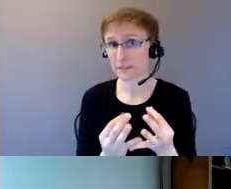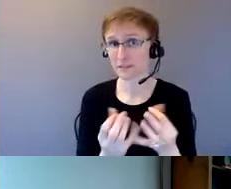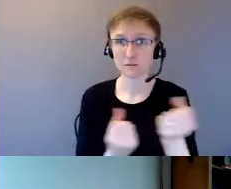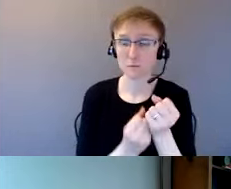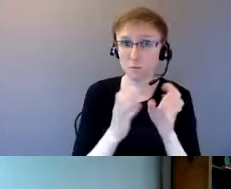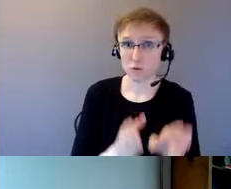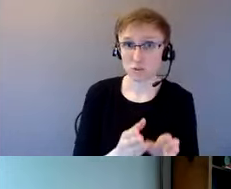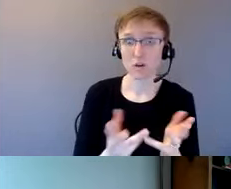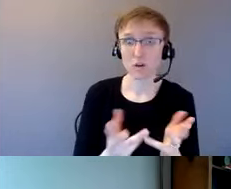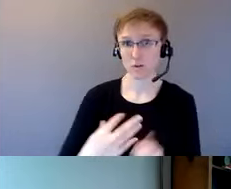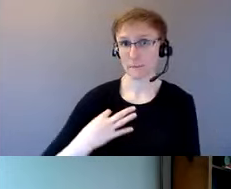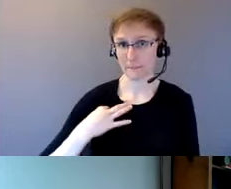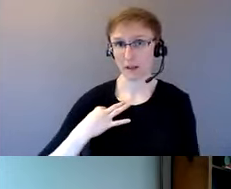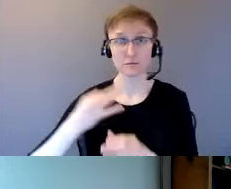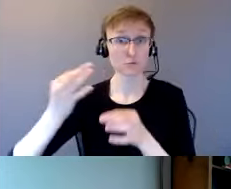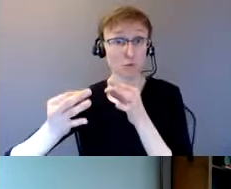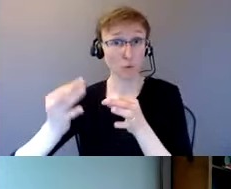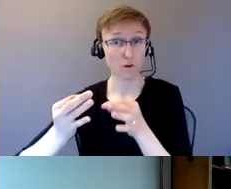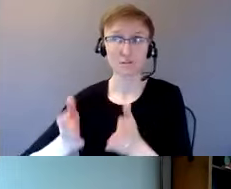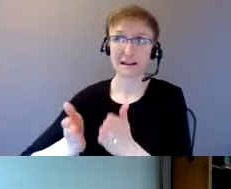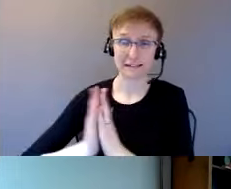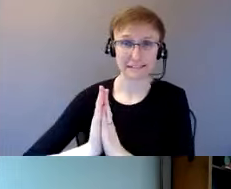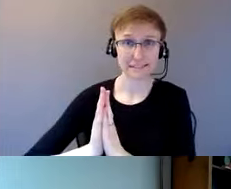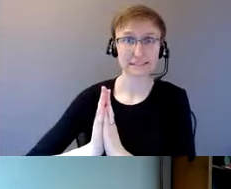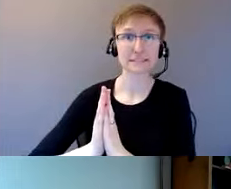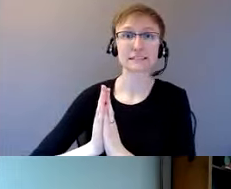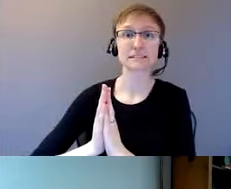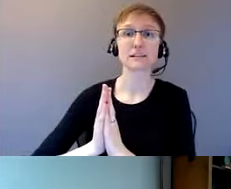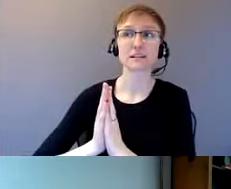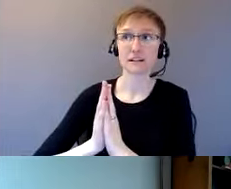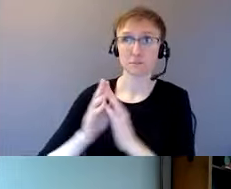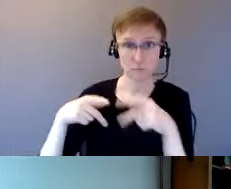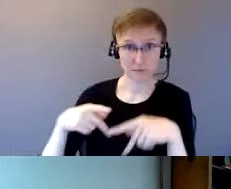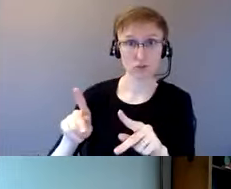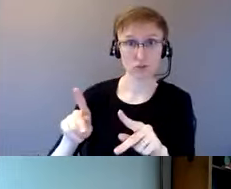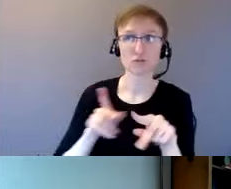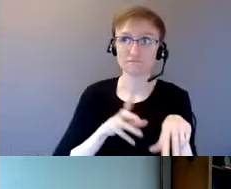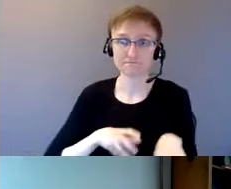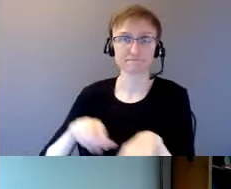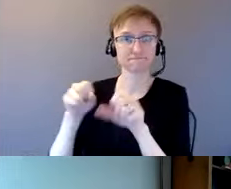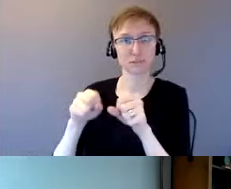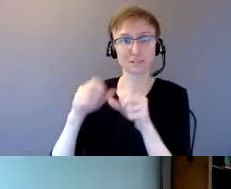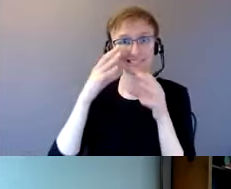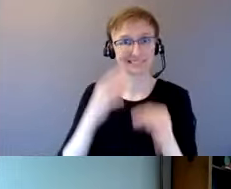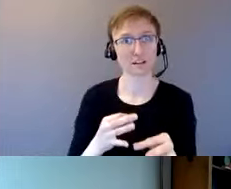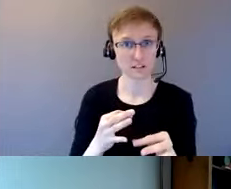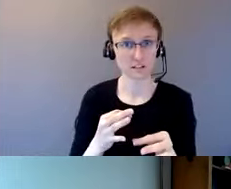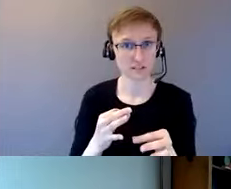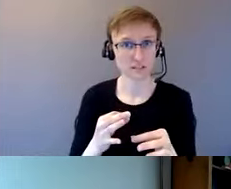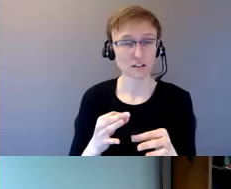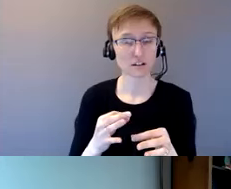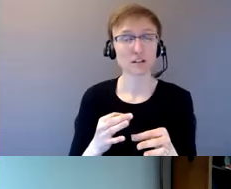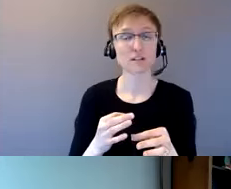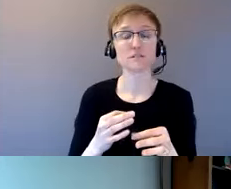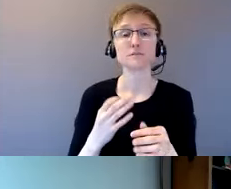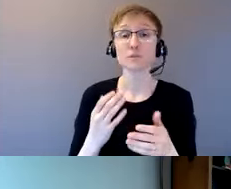to the court to ask the judge for permission to make decisions on behalf of someone. So a family member or other